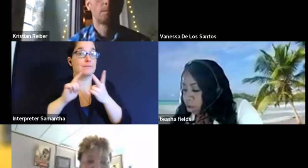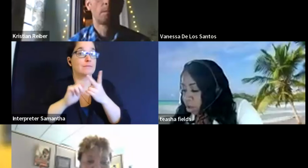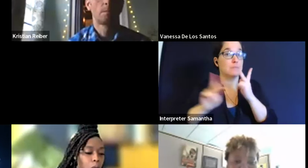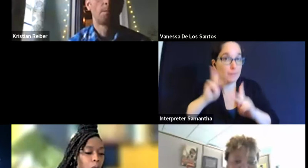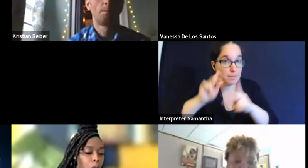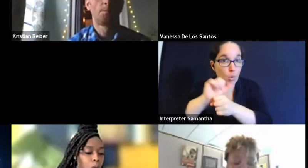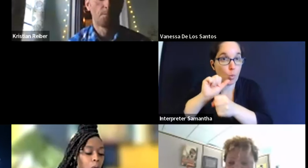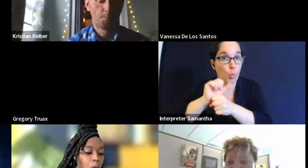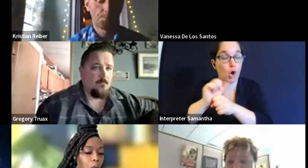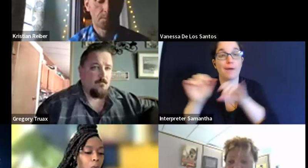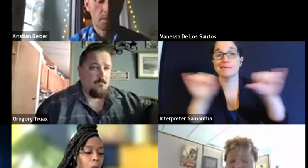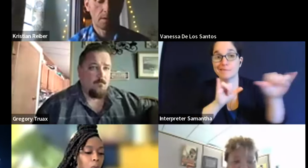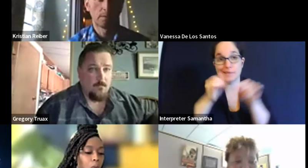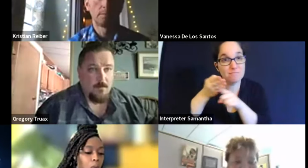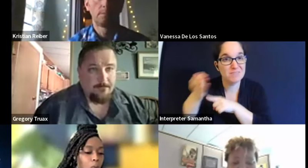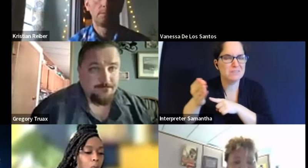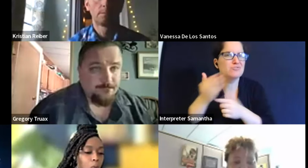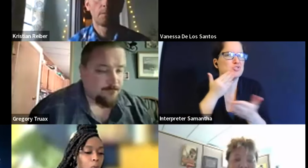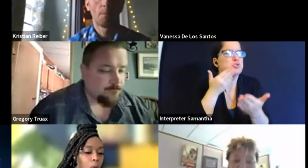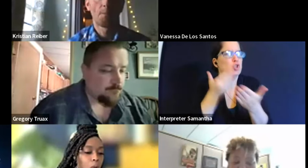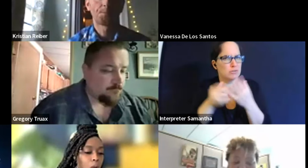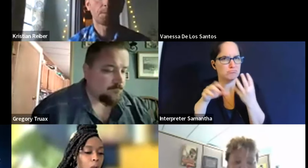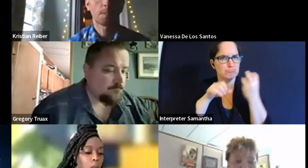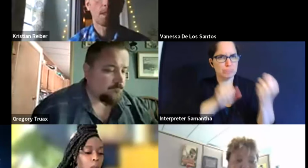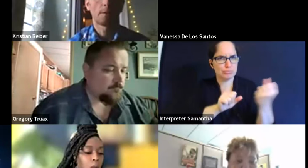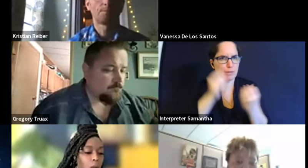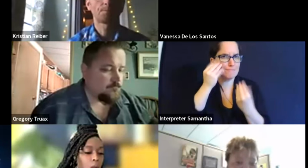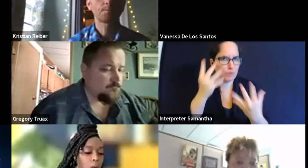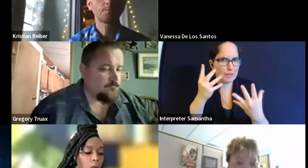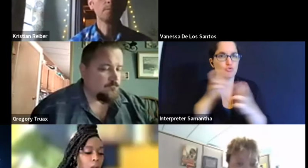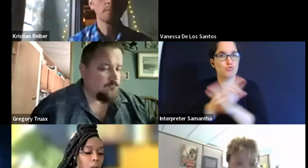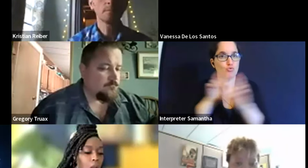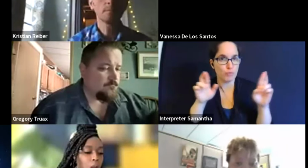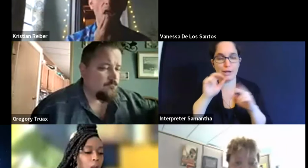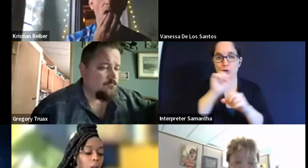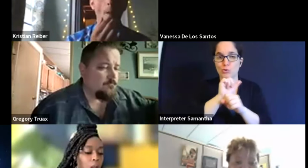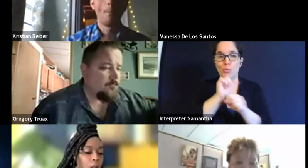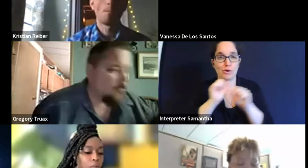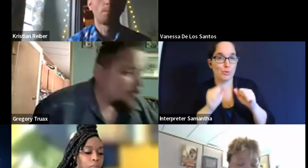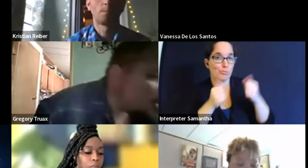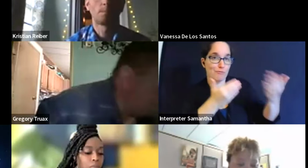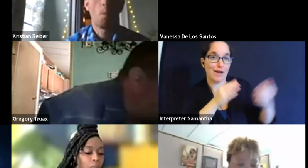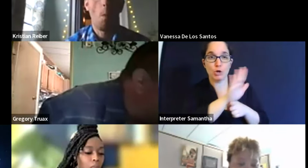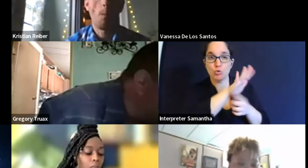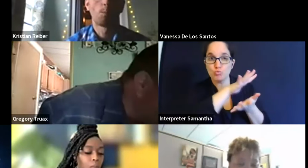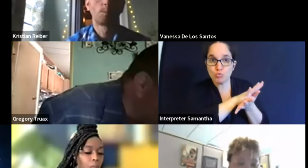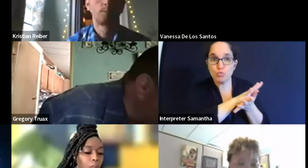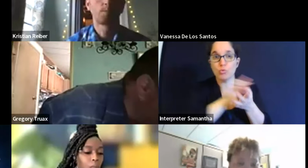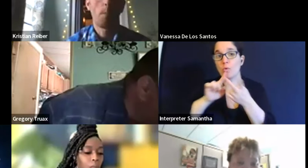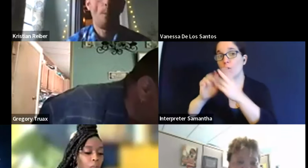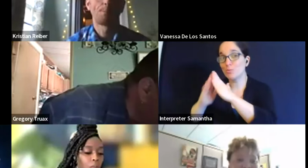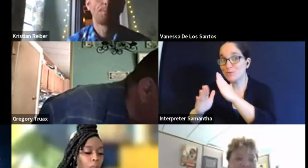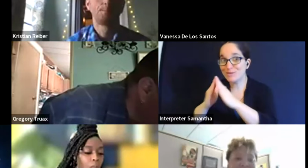good, sound information to go back again, to go back to school, to go back to your communities with. So we are really excited for